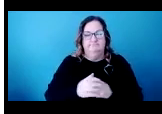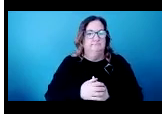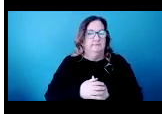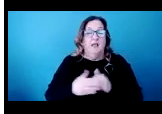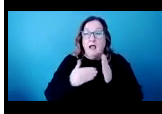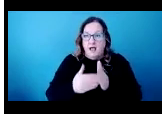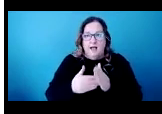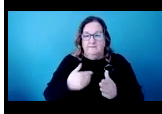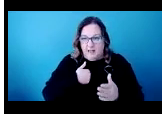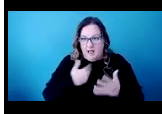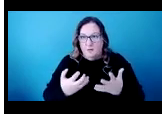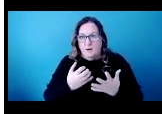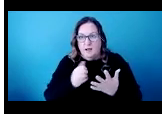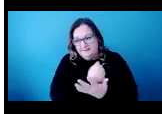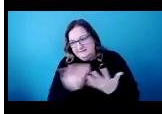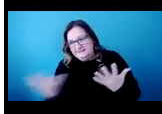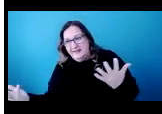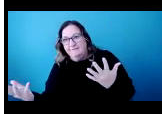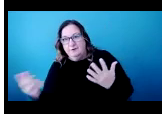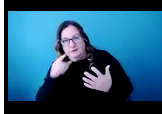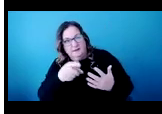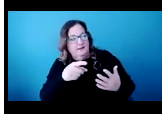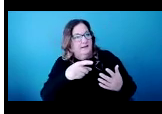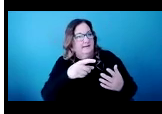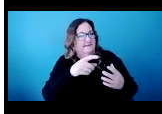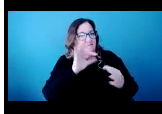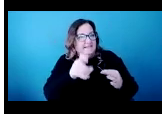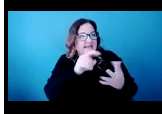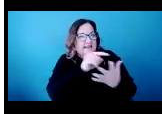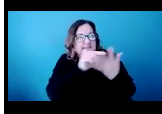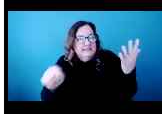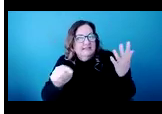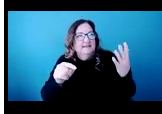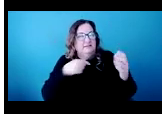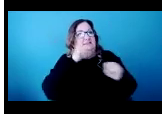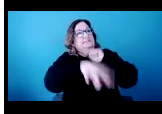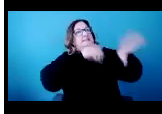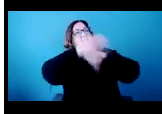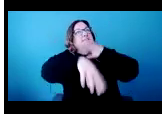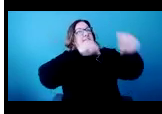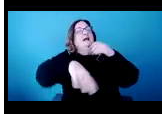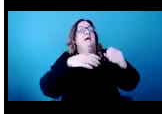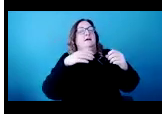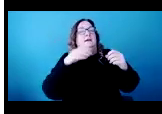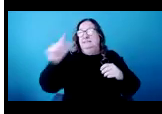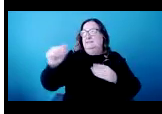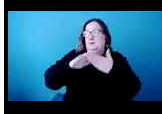want to accomplish with the legislature, right? We want to go up and solve all of our disability community's problems at